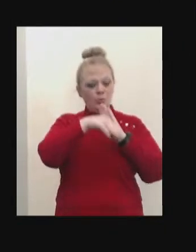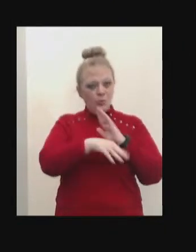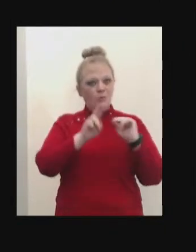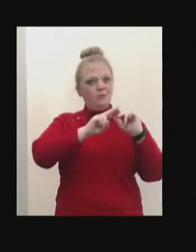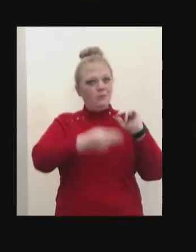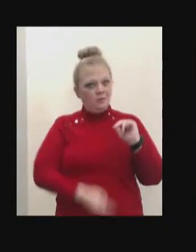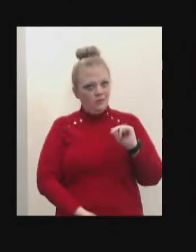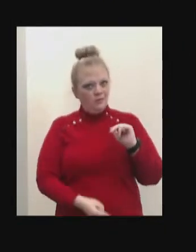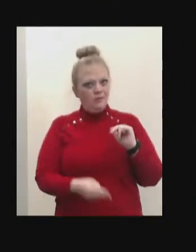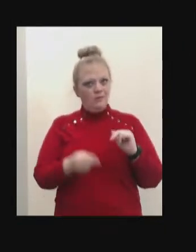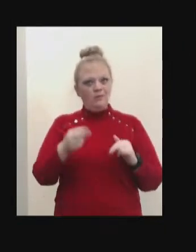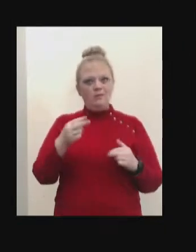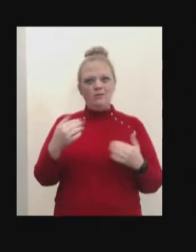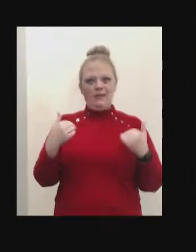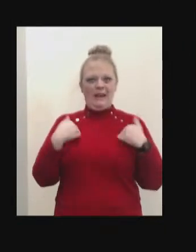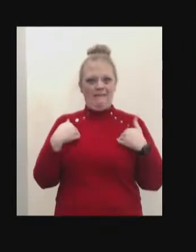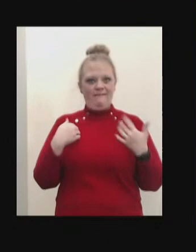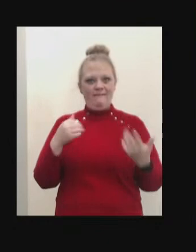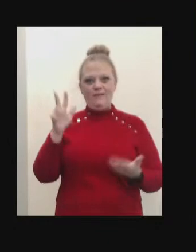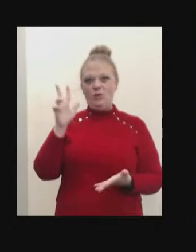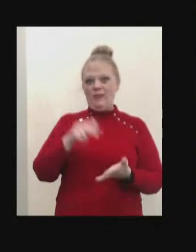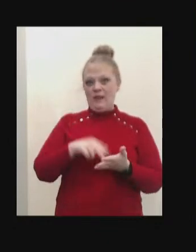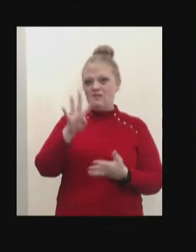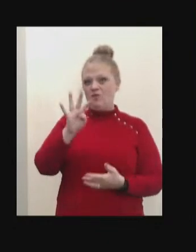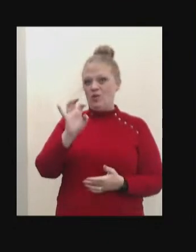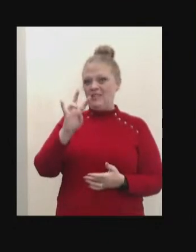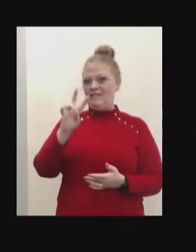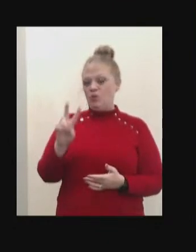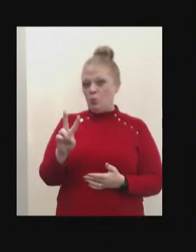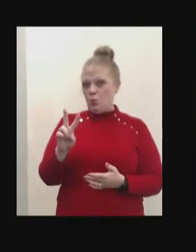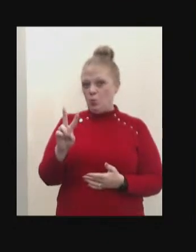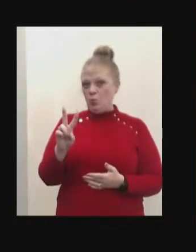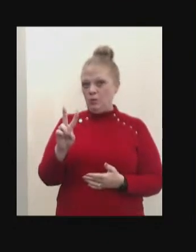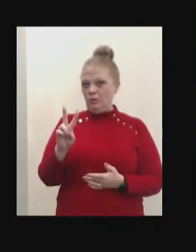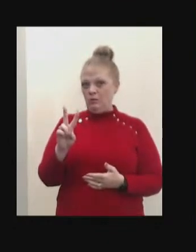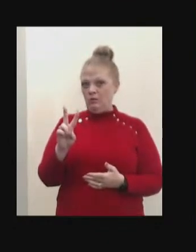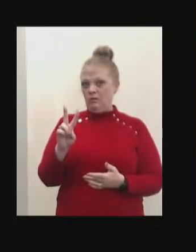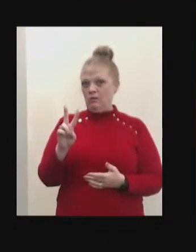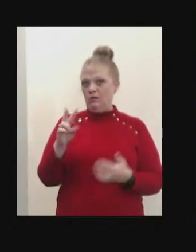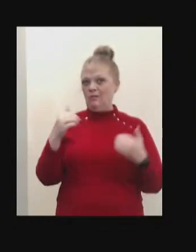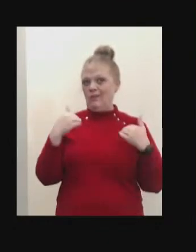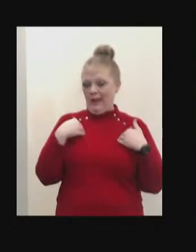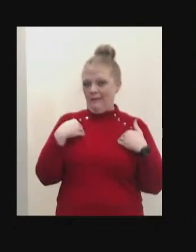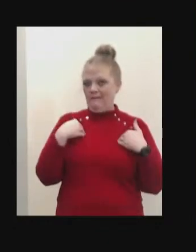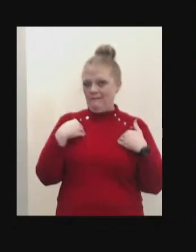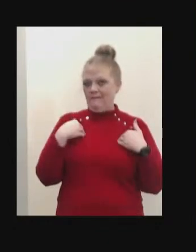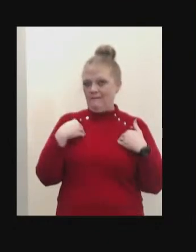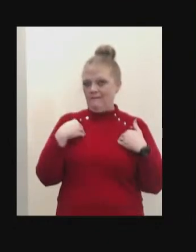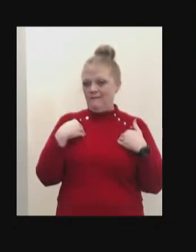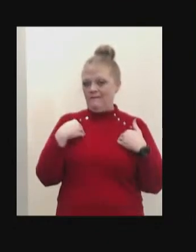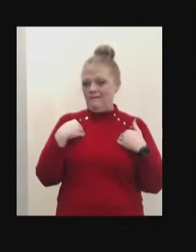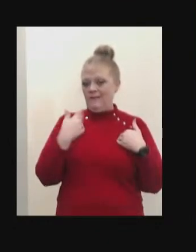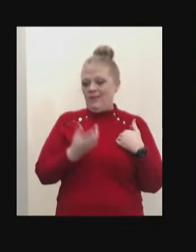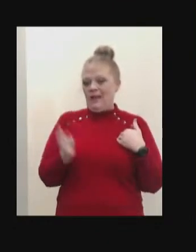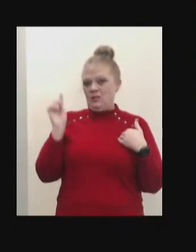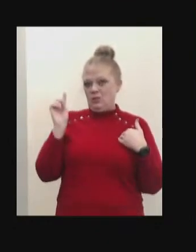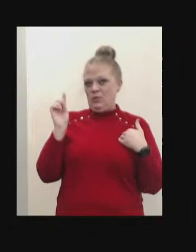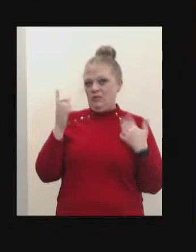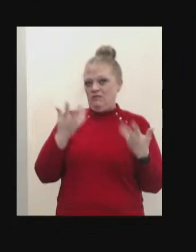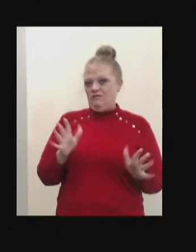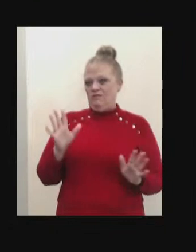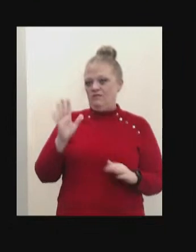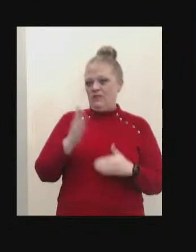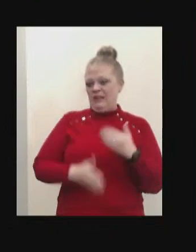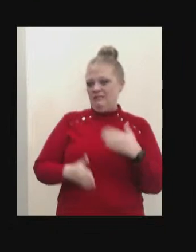Erie County. There were 3,472 cases that were determined for the week that ended on Saturday. This was a